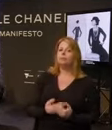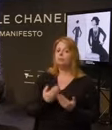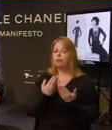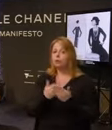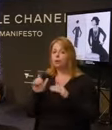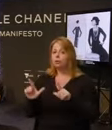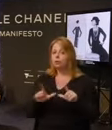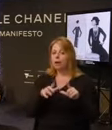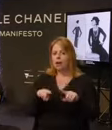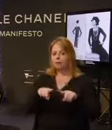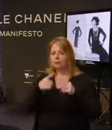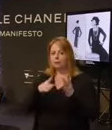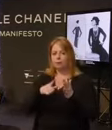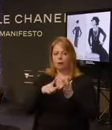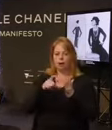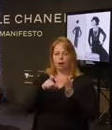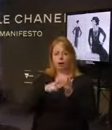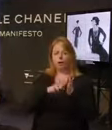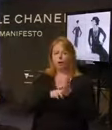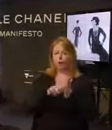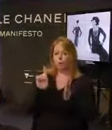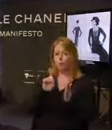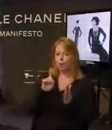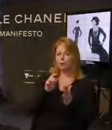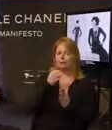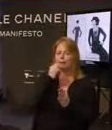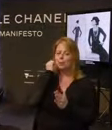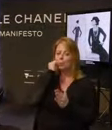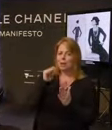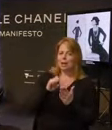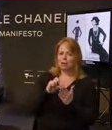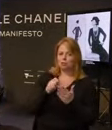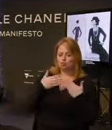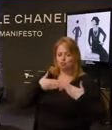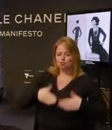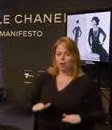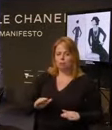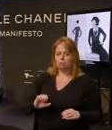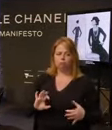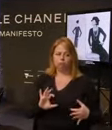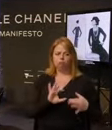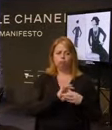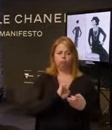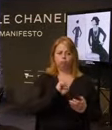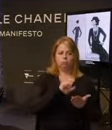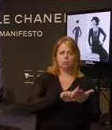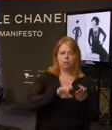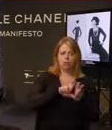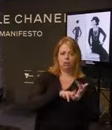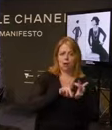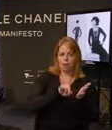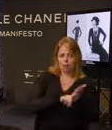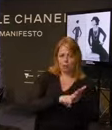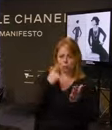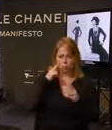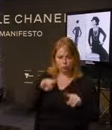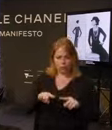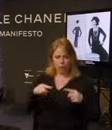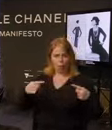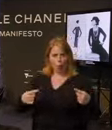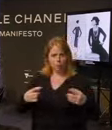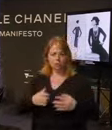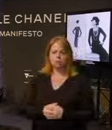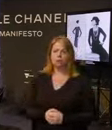for Chanel, which is the little black dress. And it's sort of, I guess this is the complexity and contrast we're talking about there. And